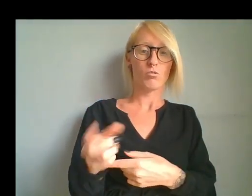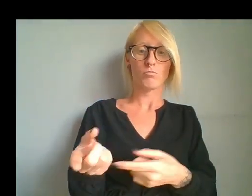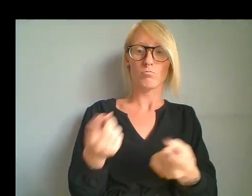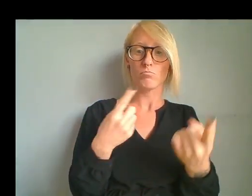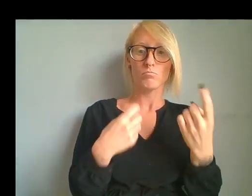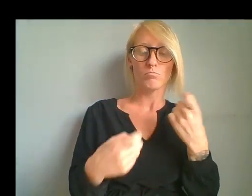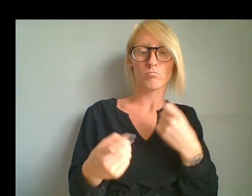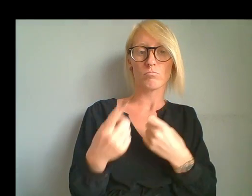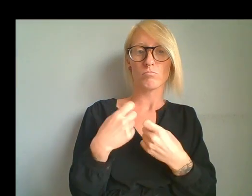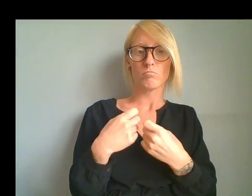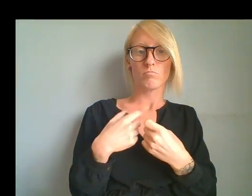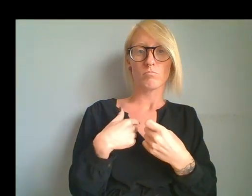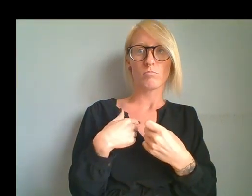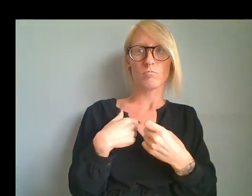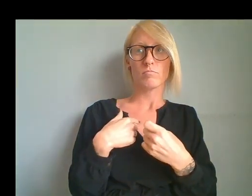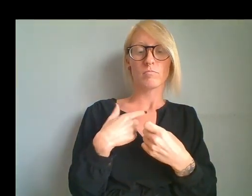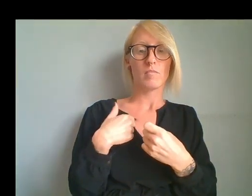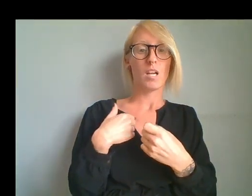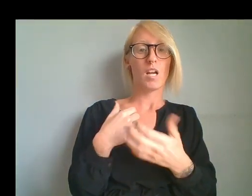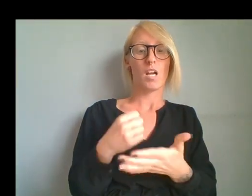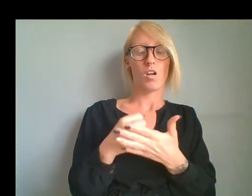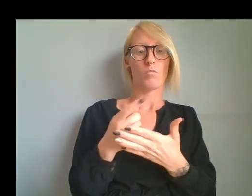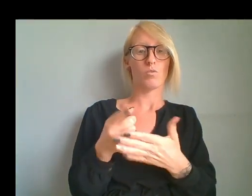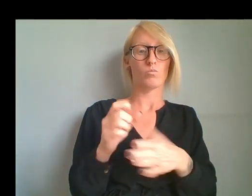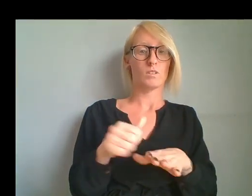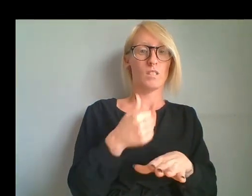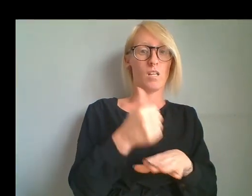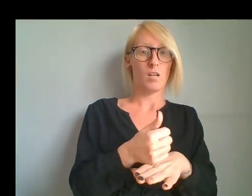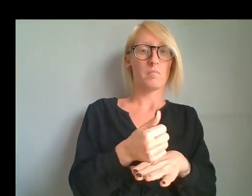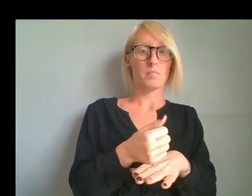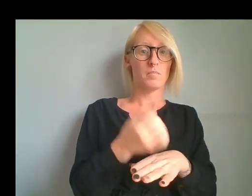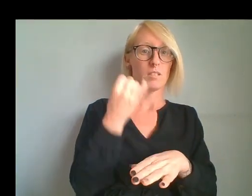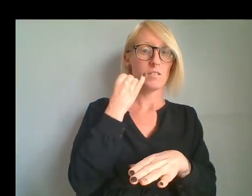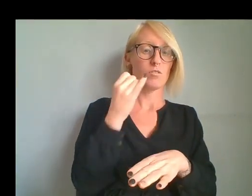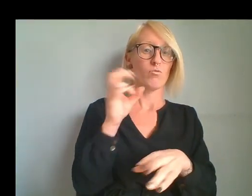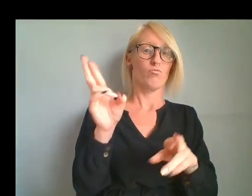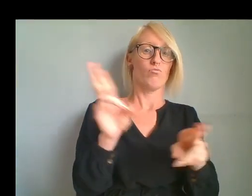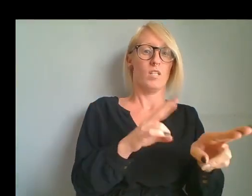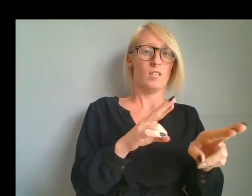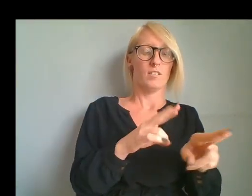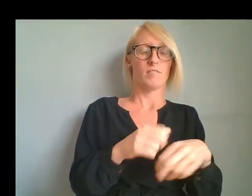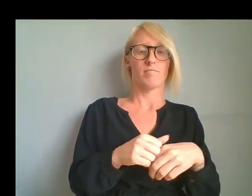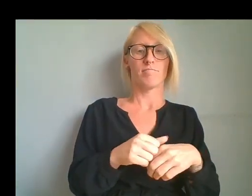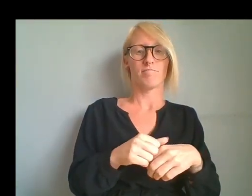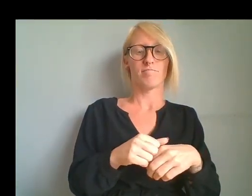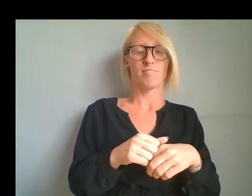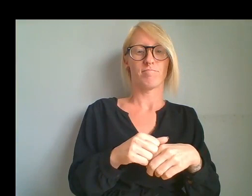And again, this is something I can help you set up if you're ready to blog away.